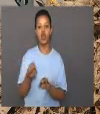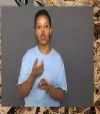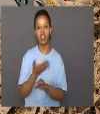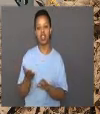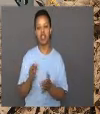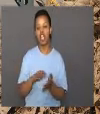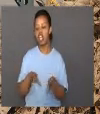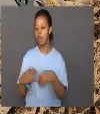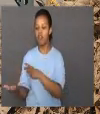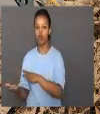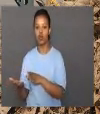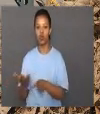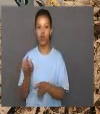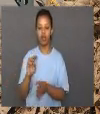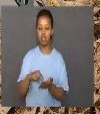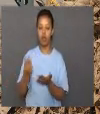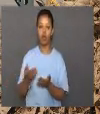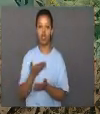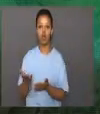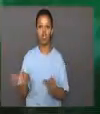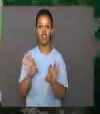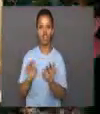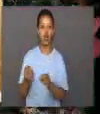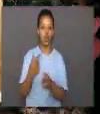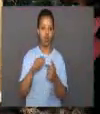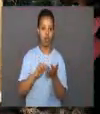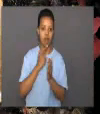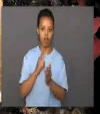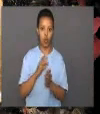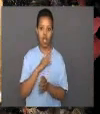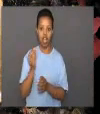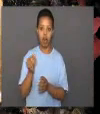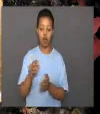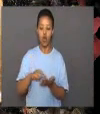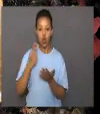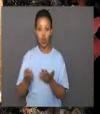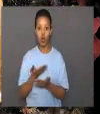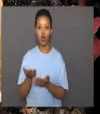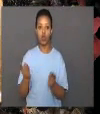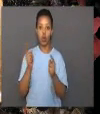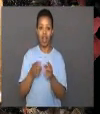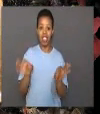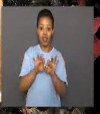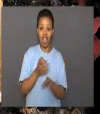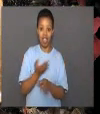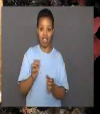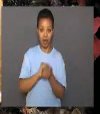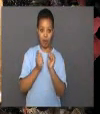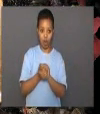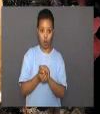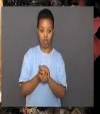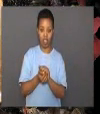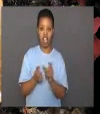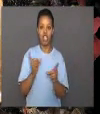a solution to waste problems. The conversion of waste into nutrients